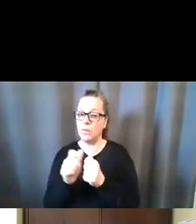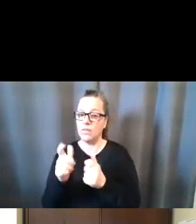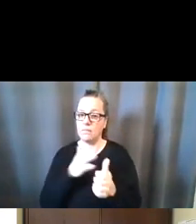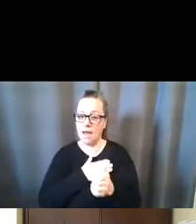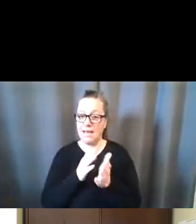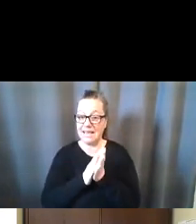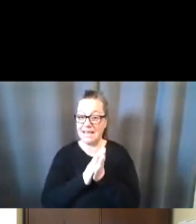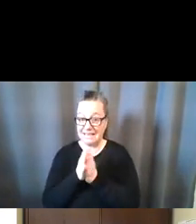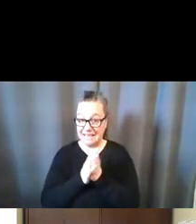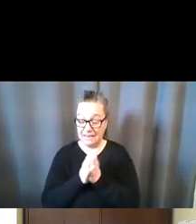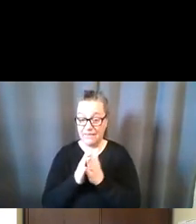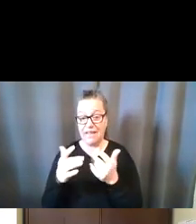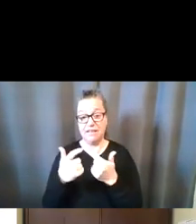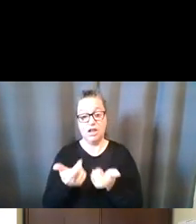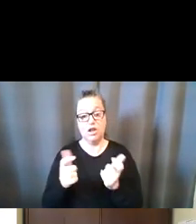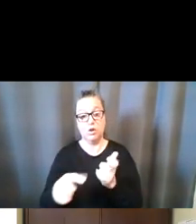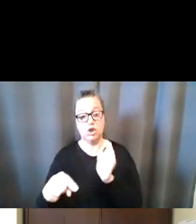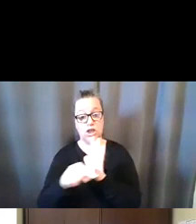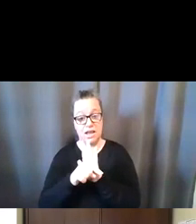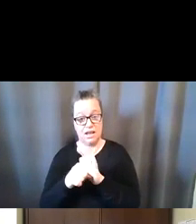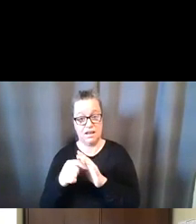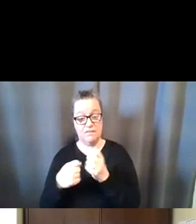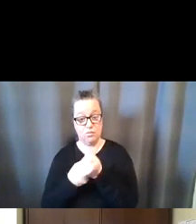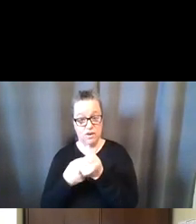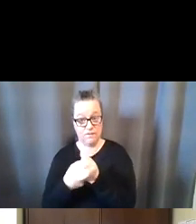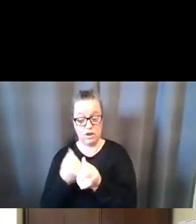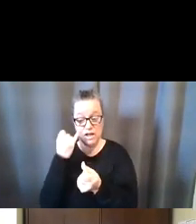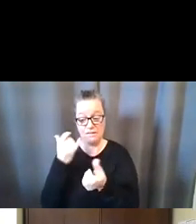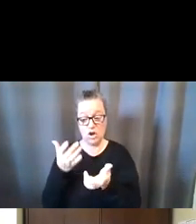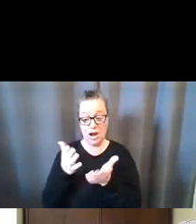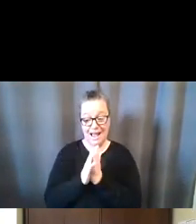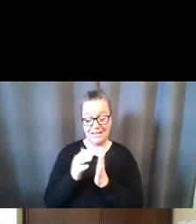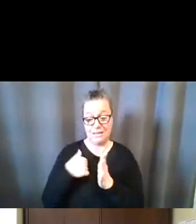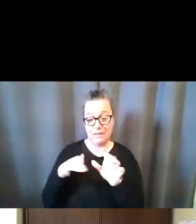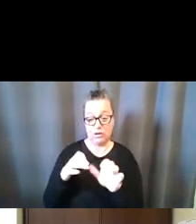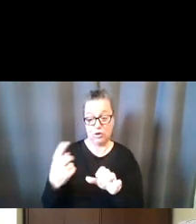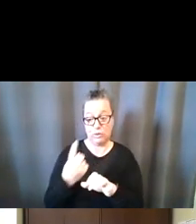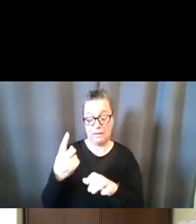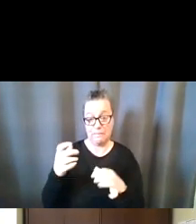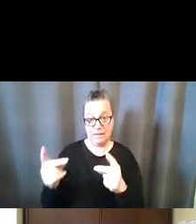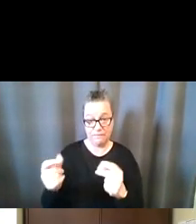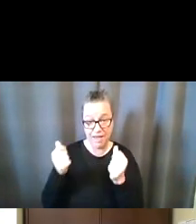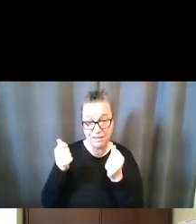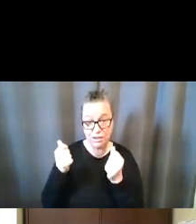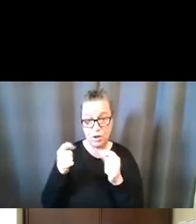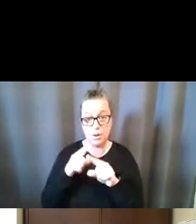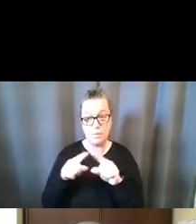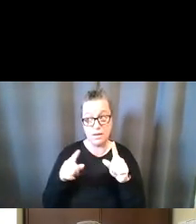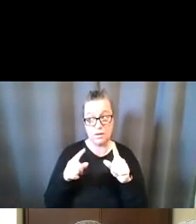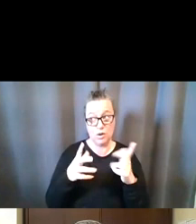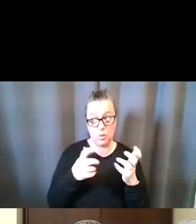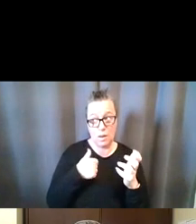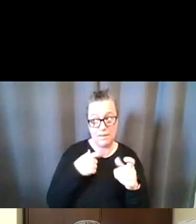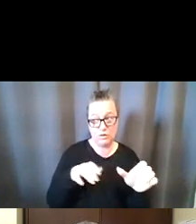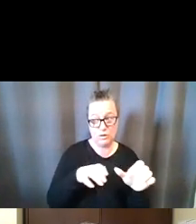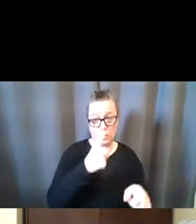a huge negative reinforcer. If you're asking me to do something faster, but you incent me to do it right, those can